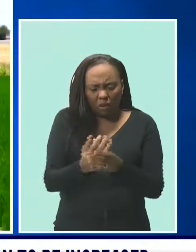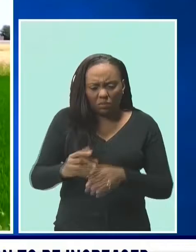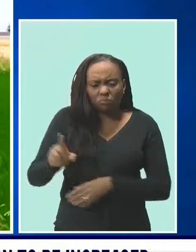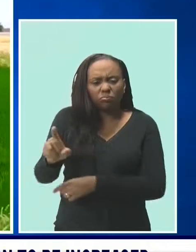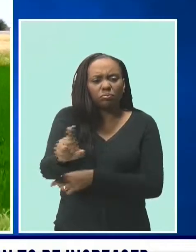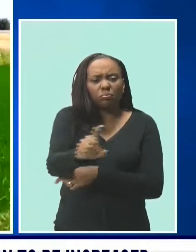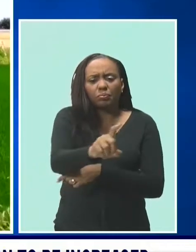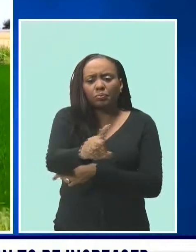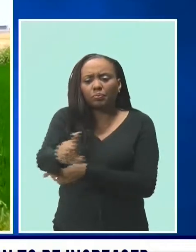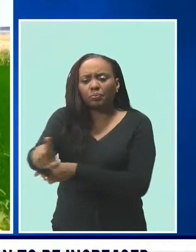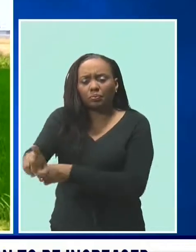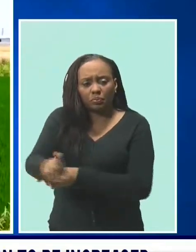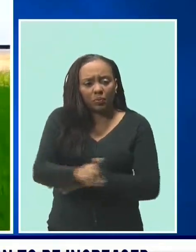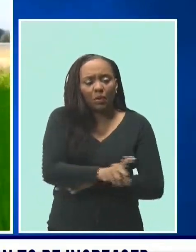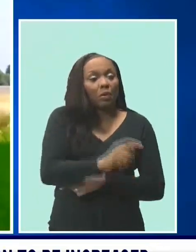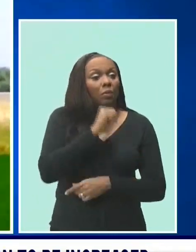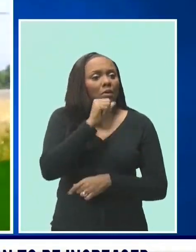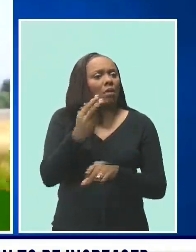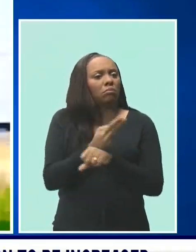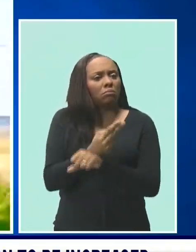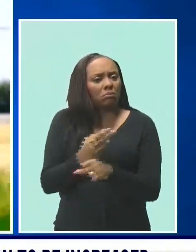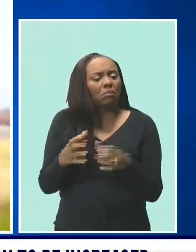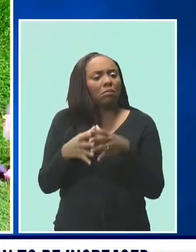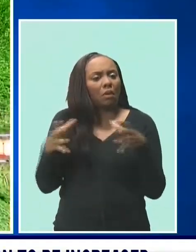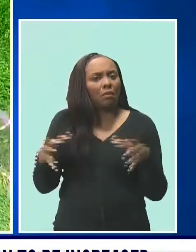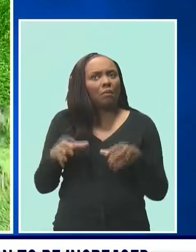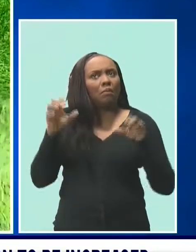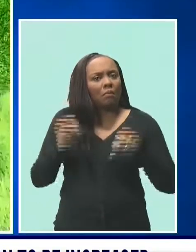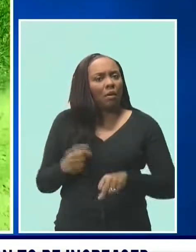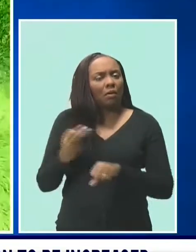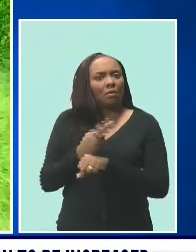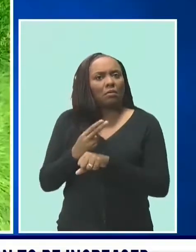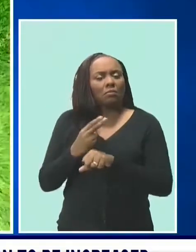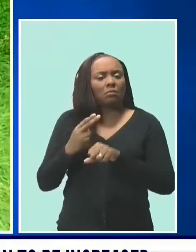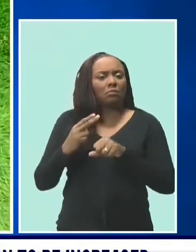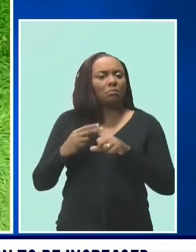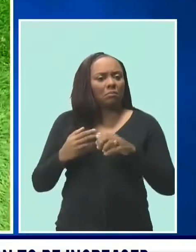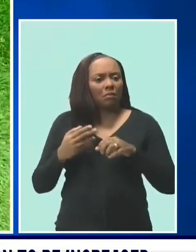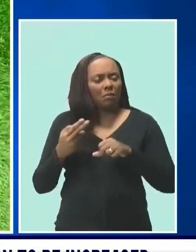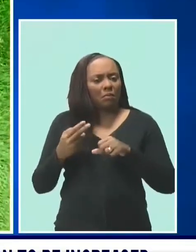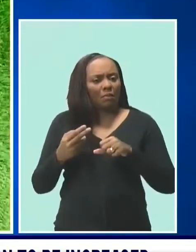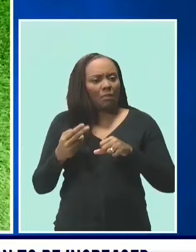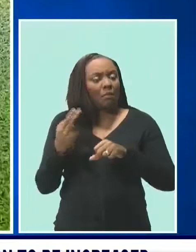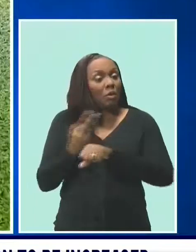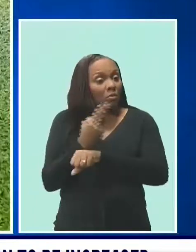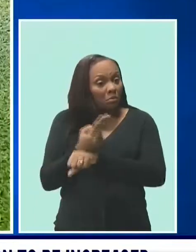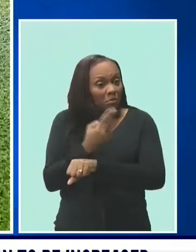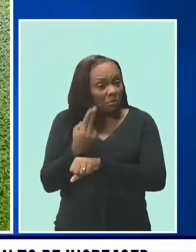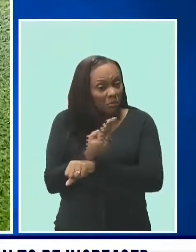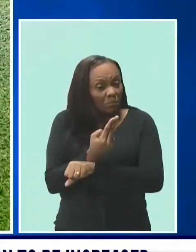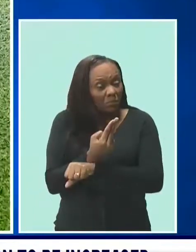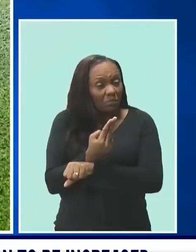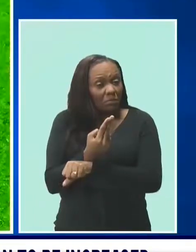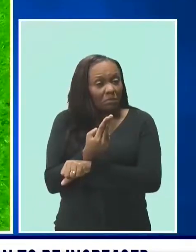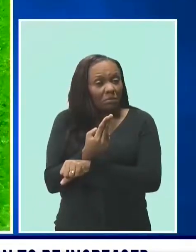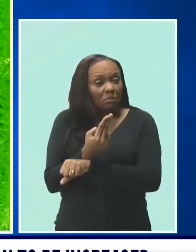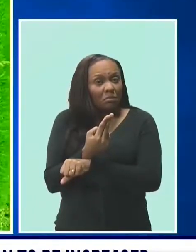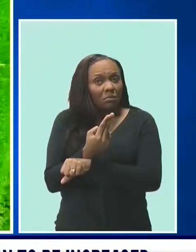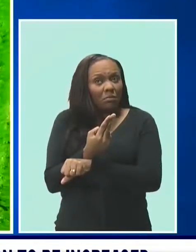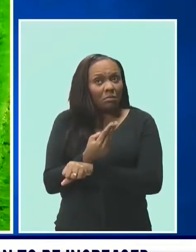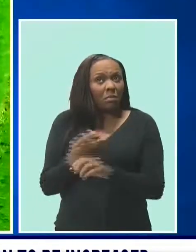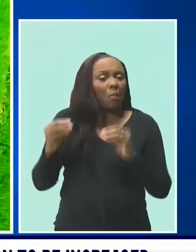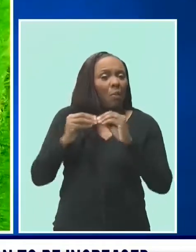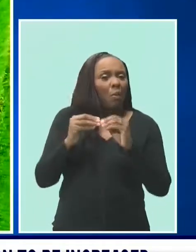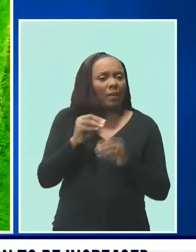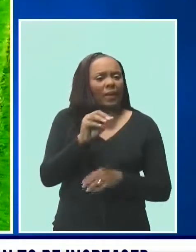not been significantly utilized in Barbados, and you can use almost up to a third of the amount of liquid that you're using if you